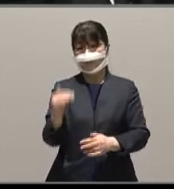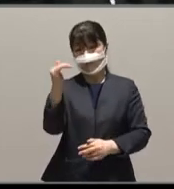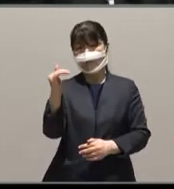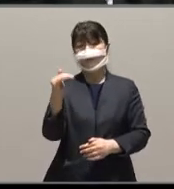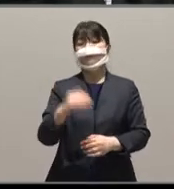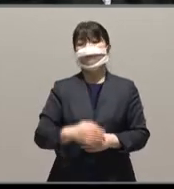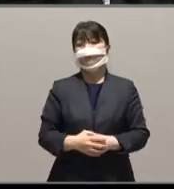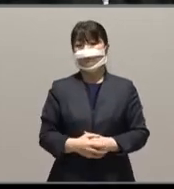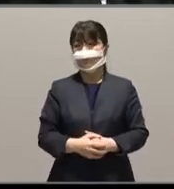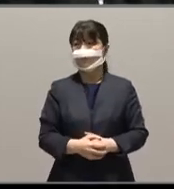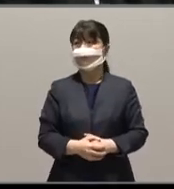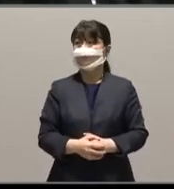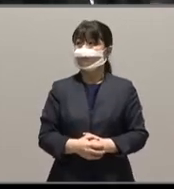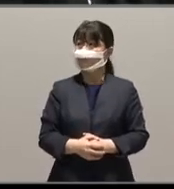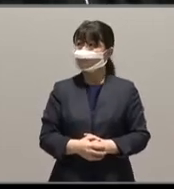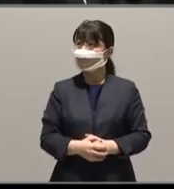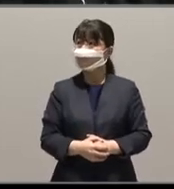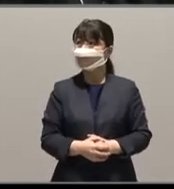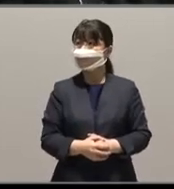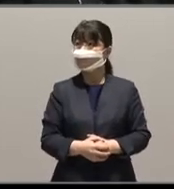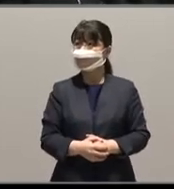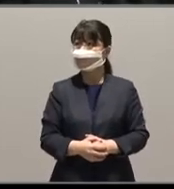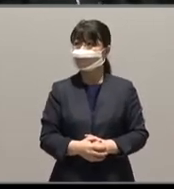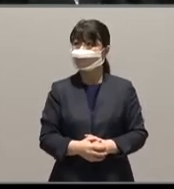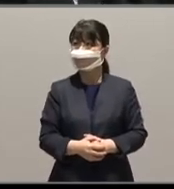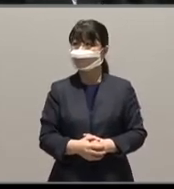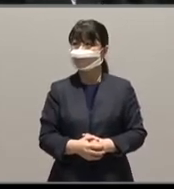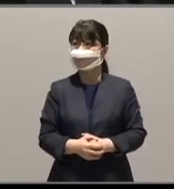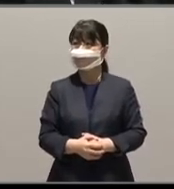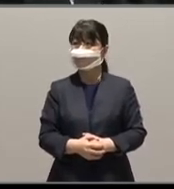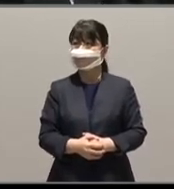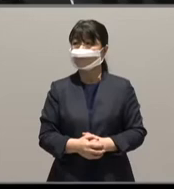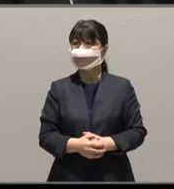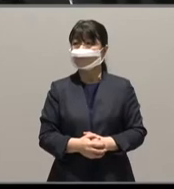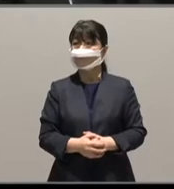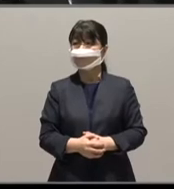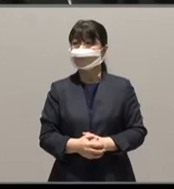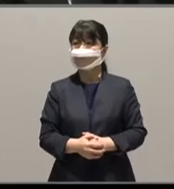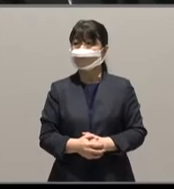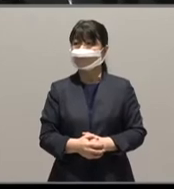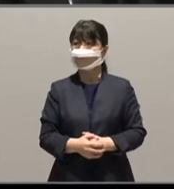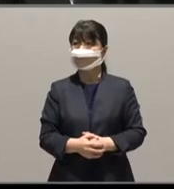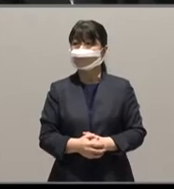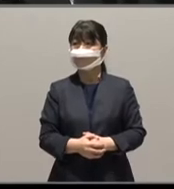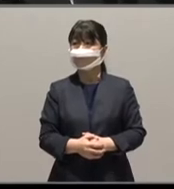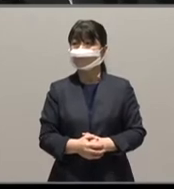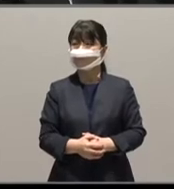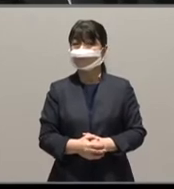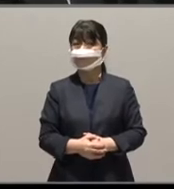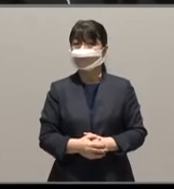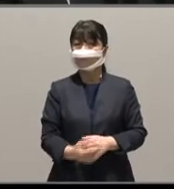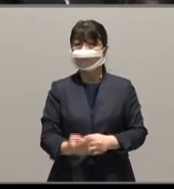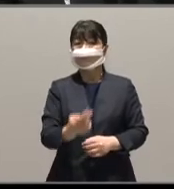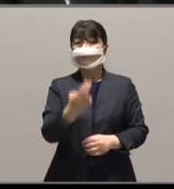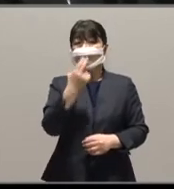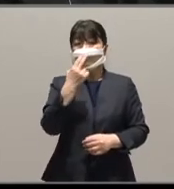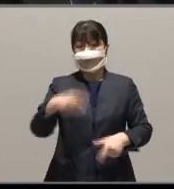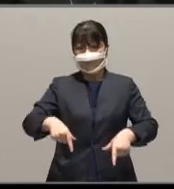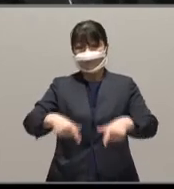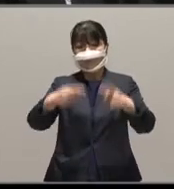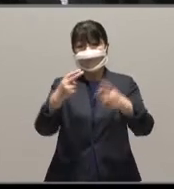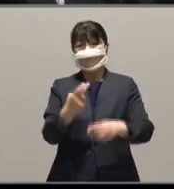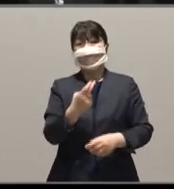reduce mental stress. And the smell element is very important when it comes